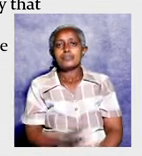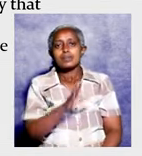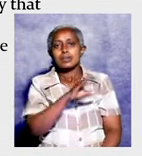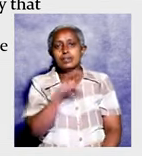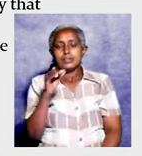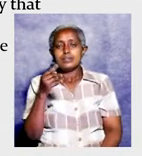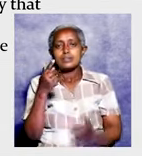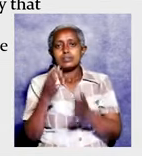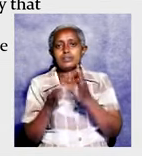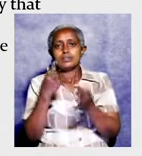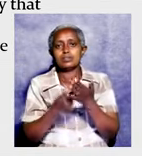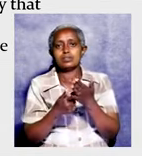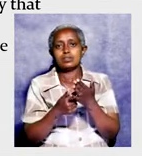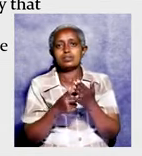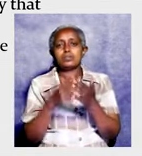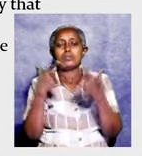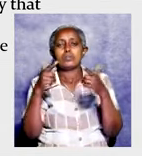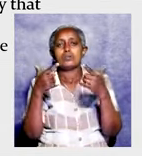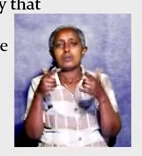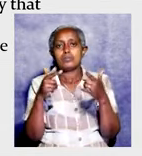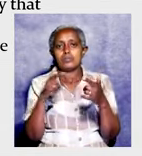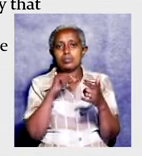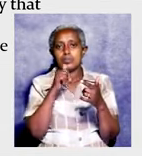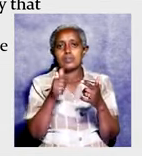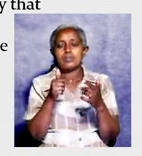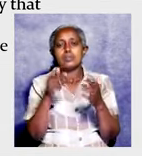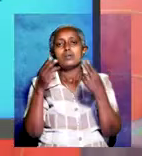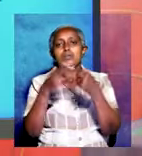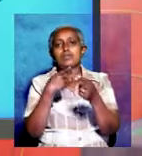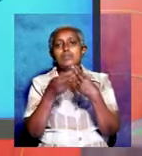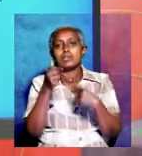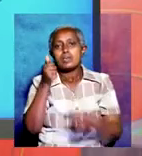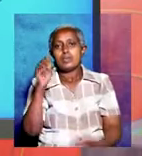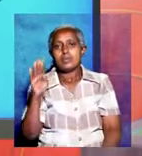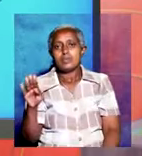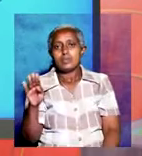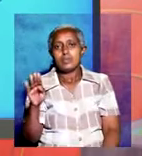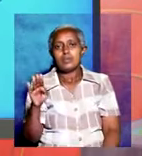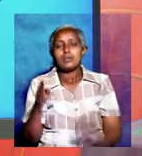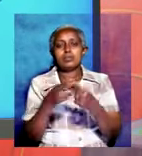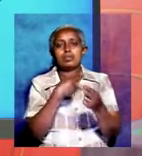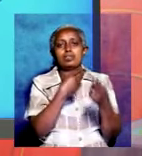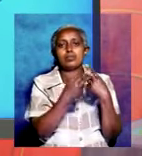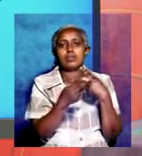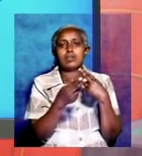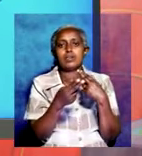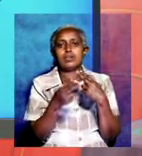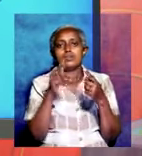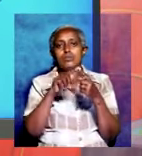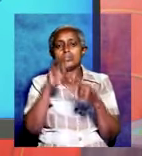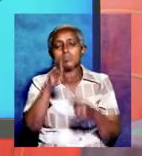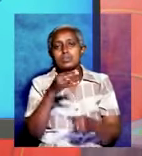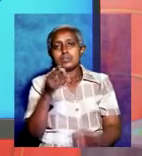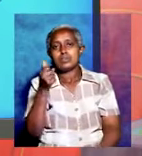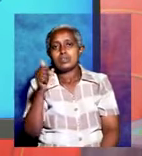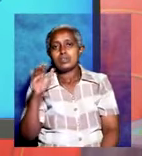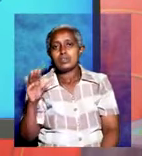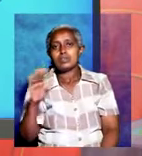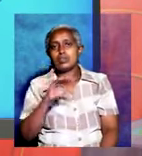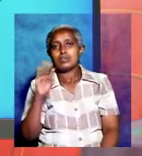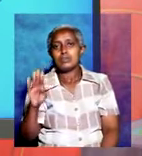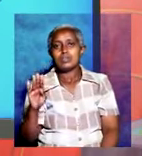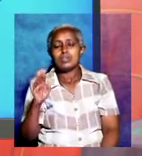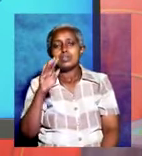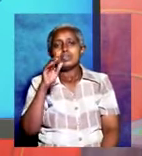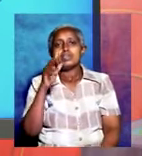And if this is not happened, we cannot multiply AB. So to multiply two matrices A and B, the number